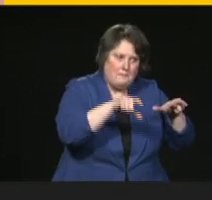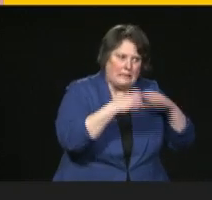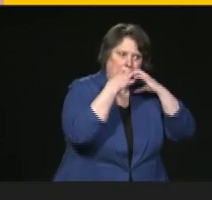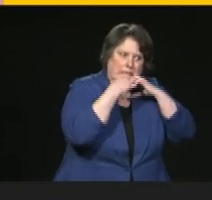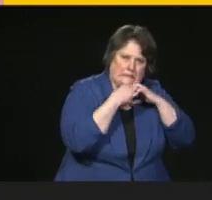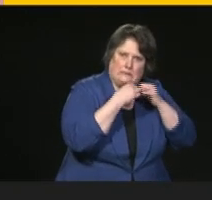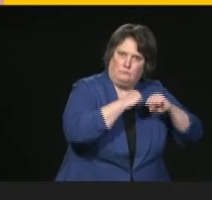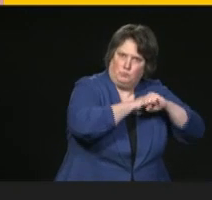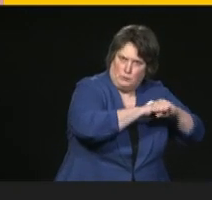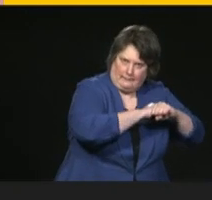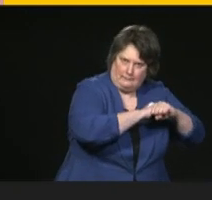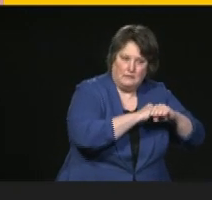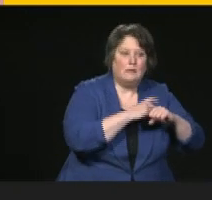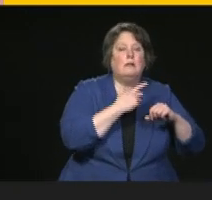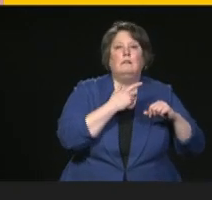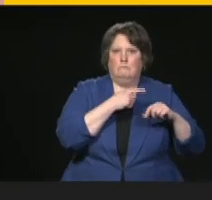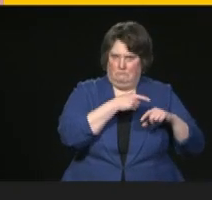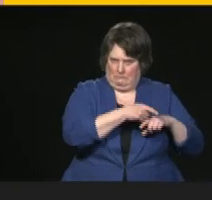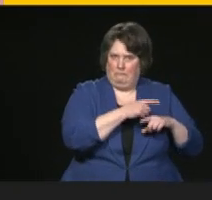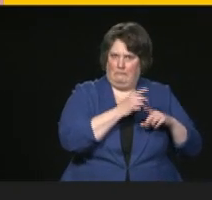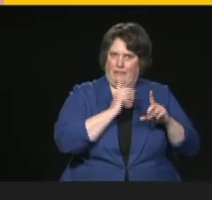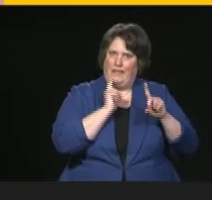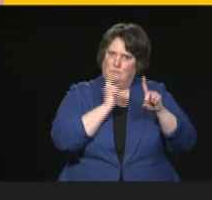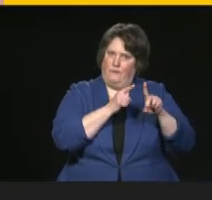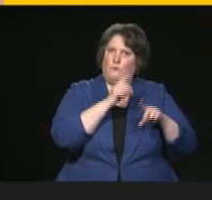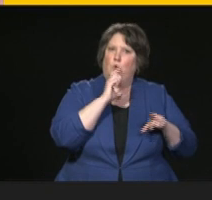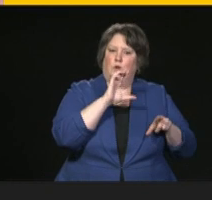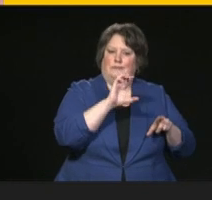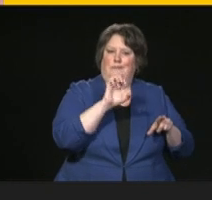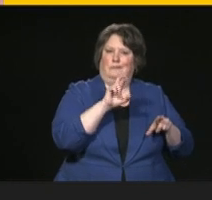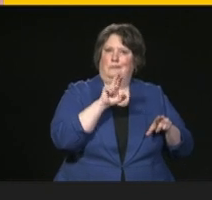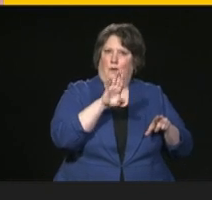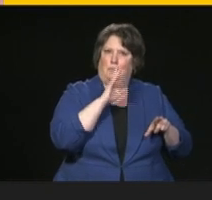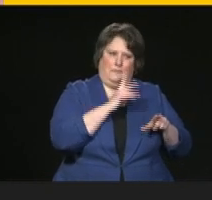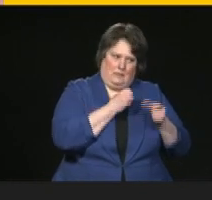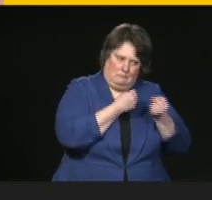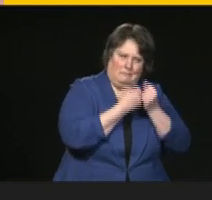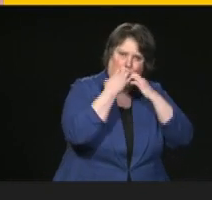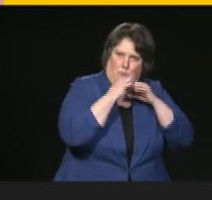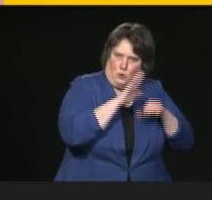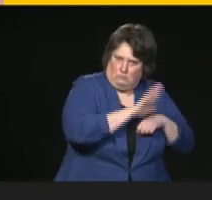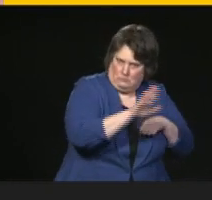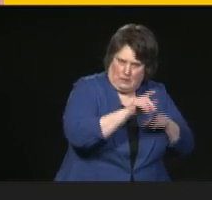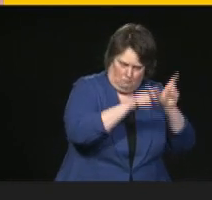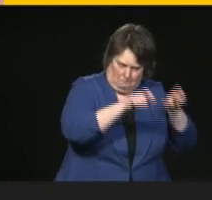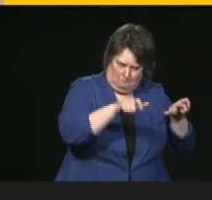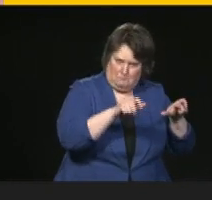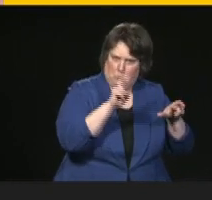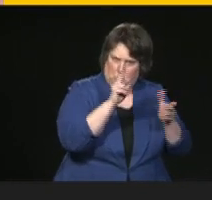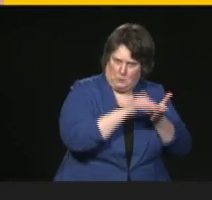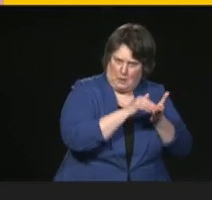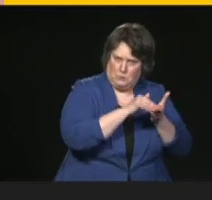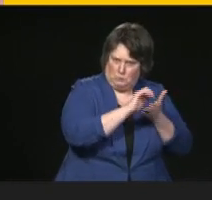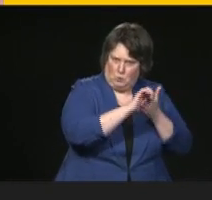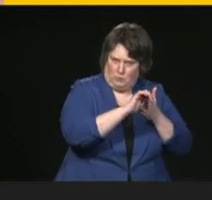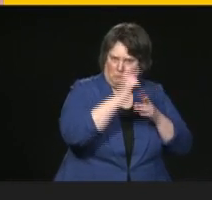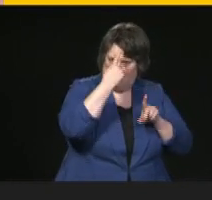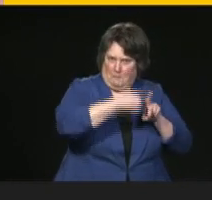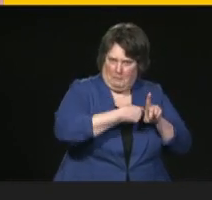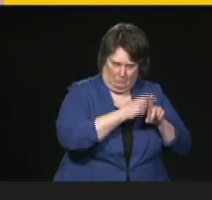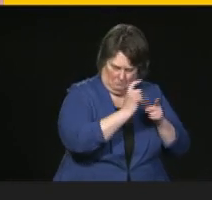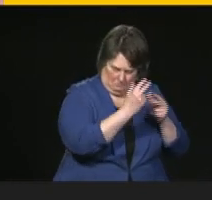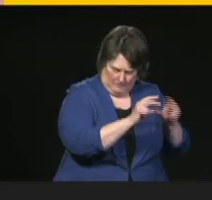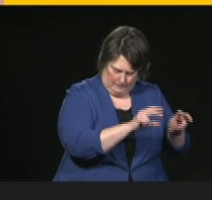of the CERB that was announced on Wednesday. We also saw that the plane itself needed protection. The motor needed